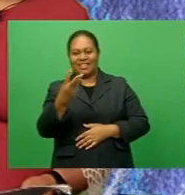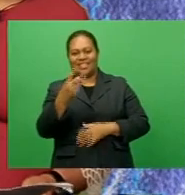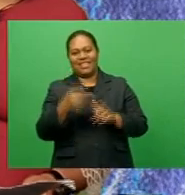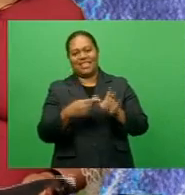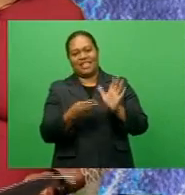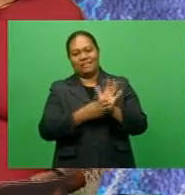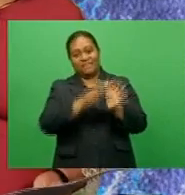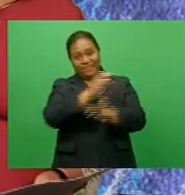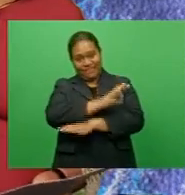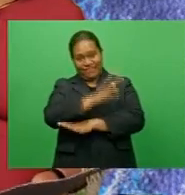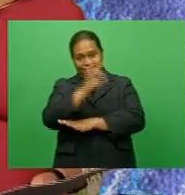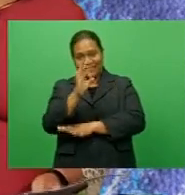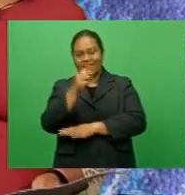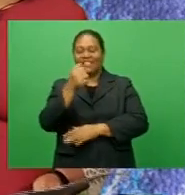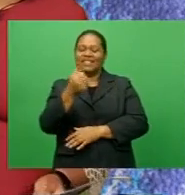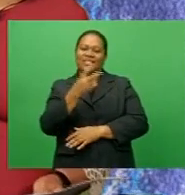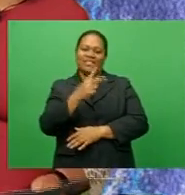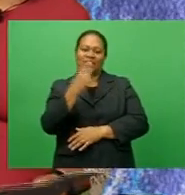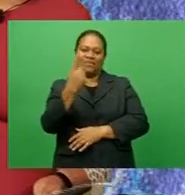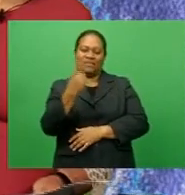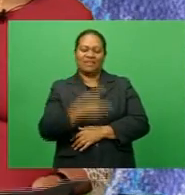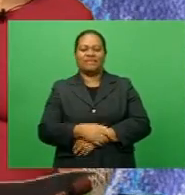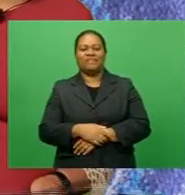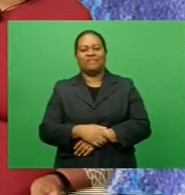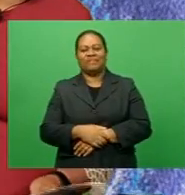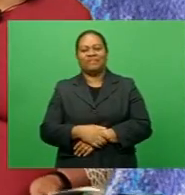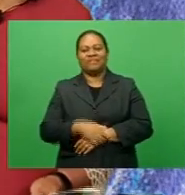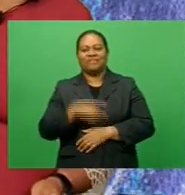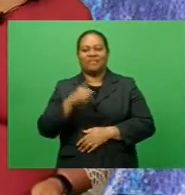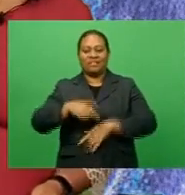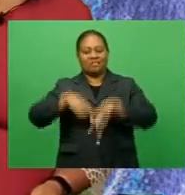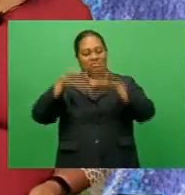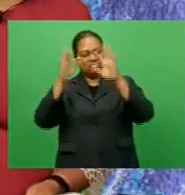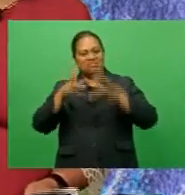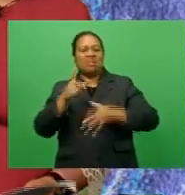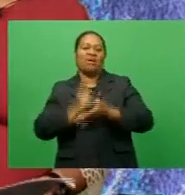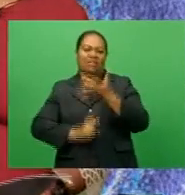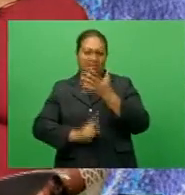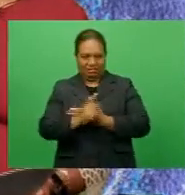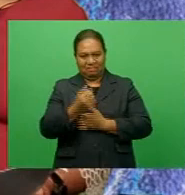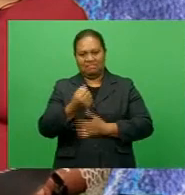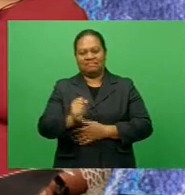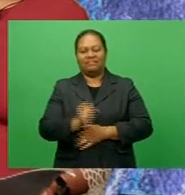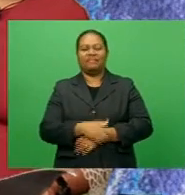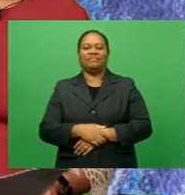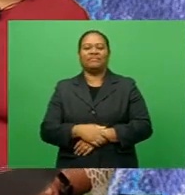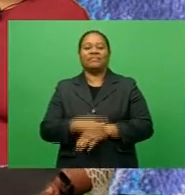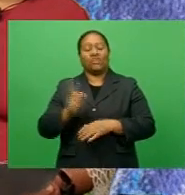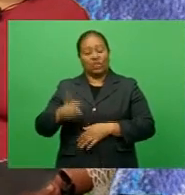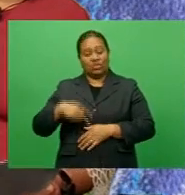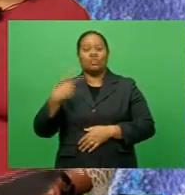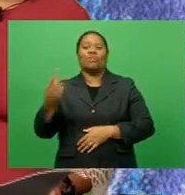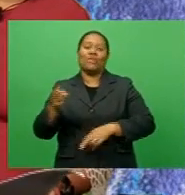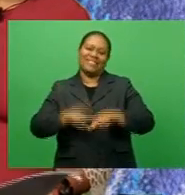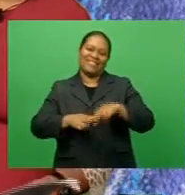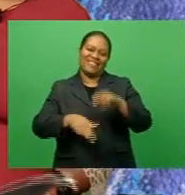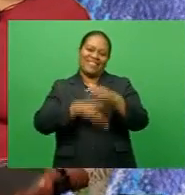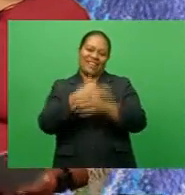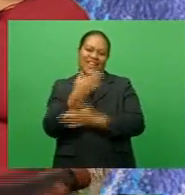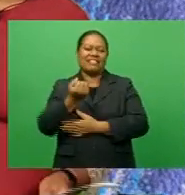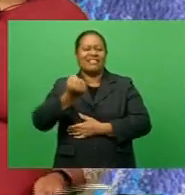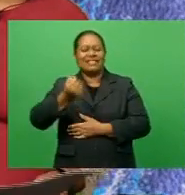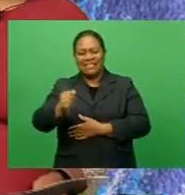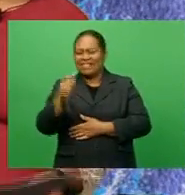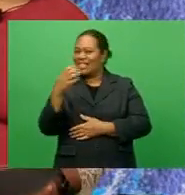Sunrise at 6:21, well, that is if the showers ease. For tomorrow, it's a Friday, but still we